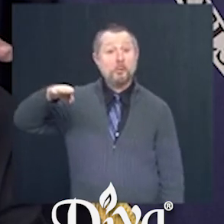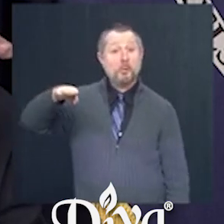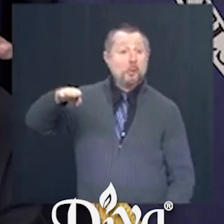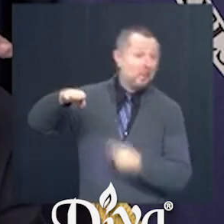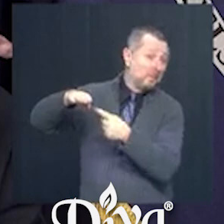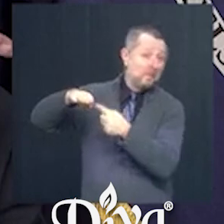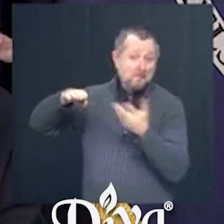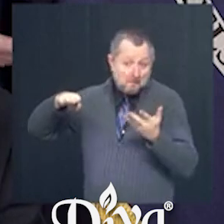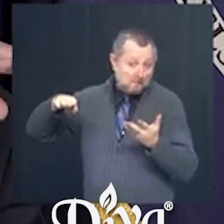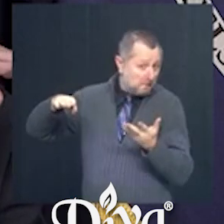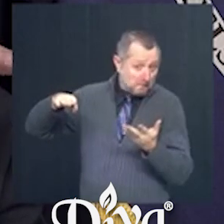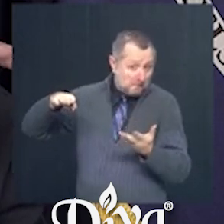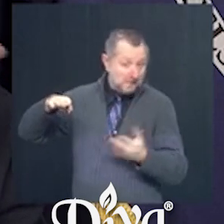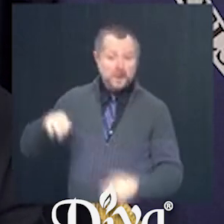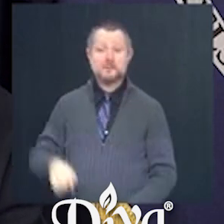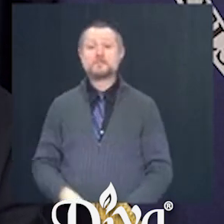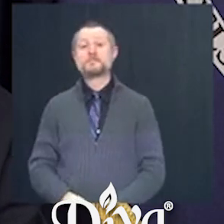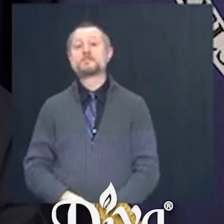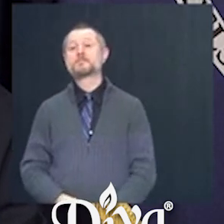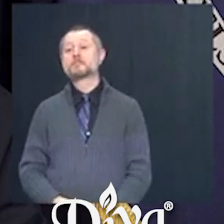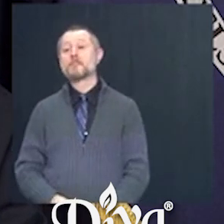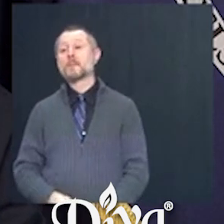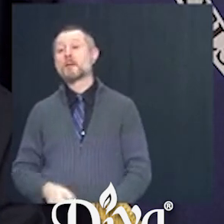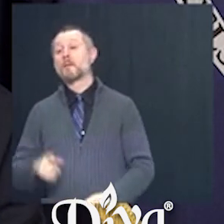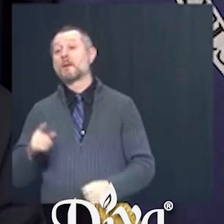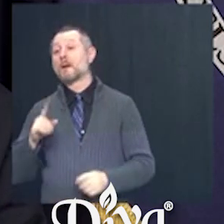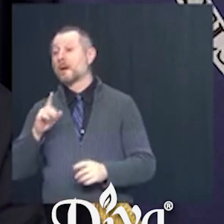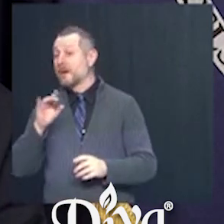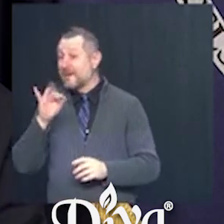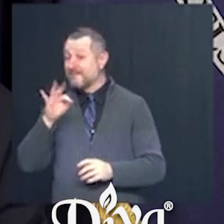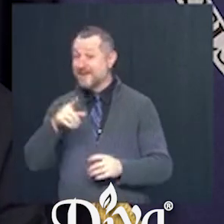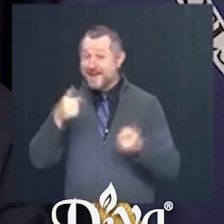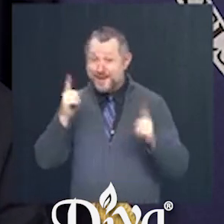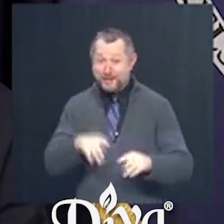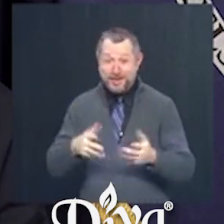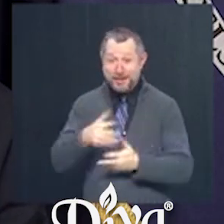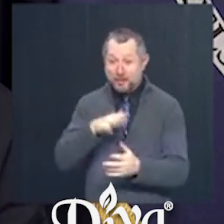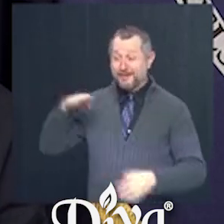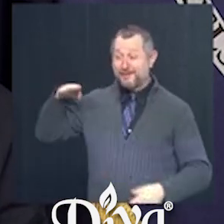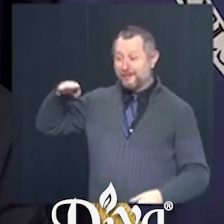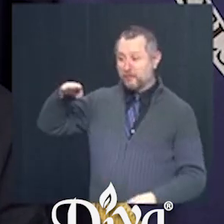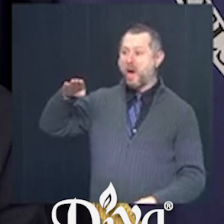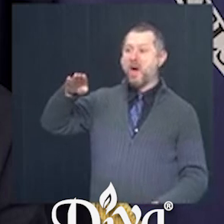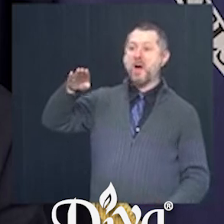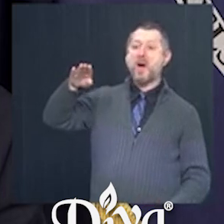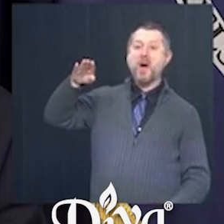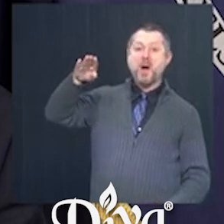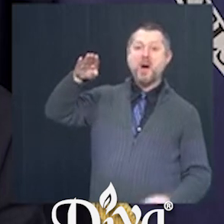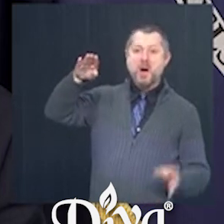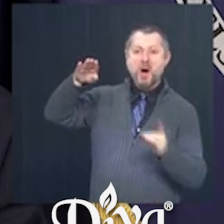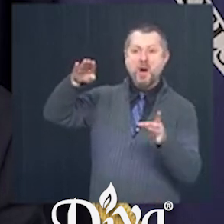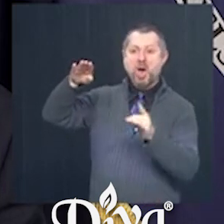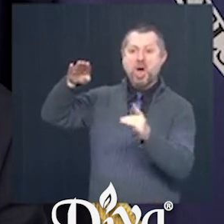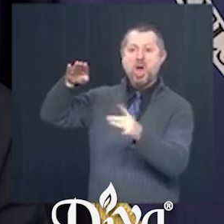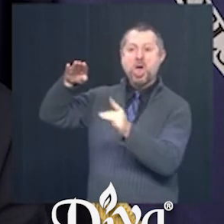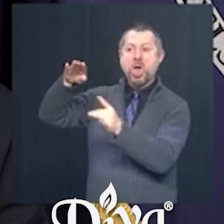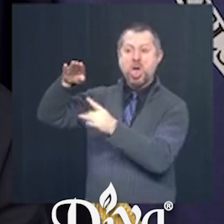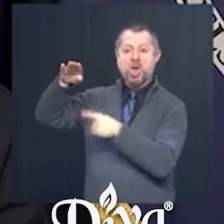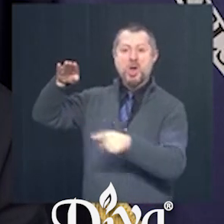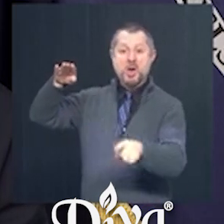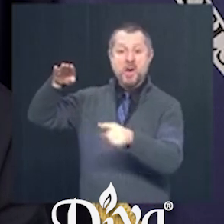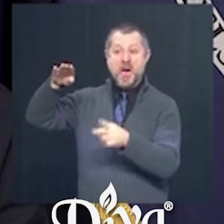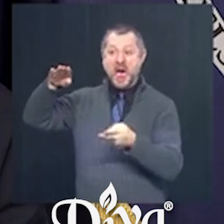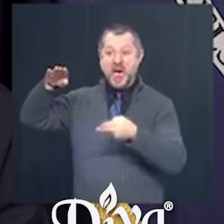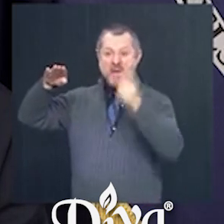Worst case scenario, the number keeps going up and it gets so high